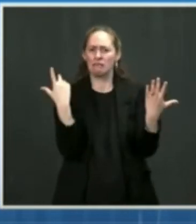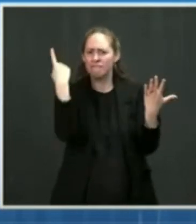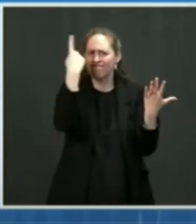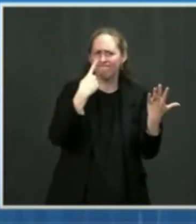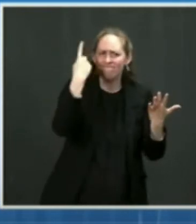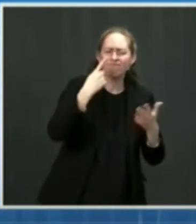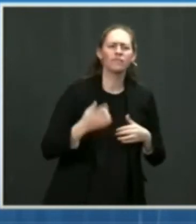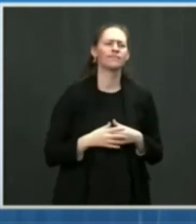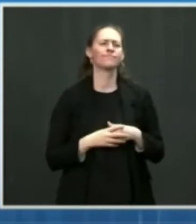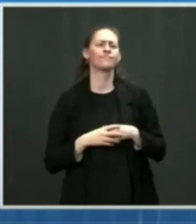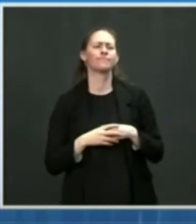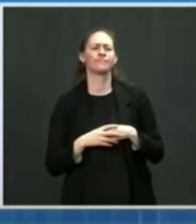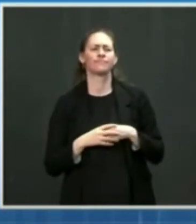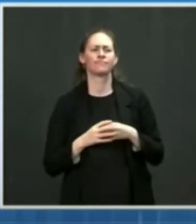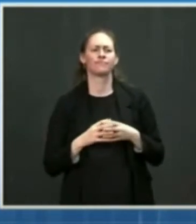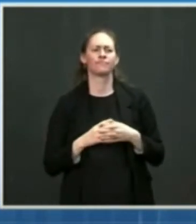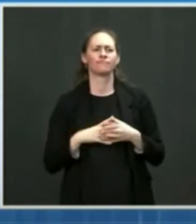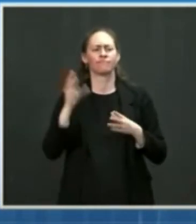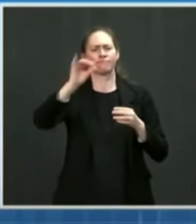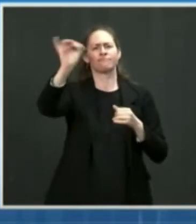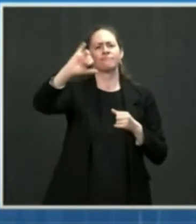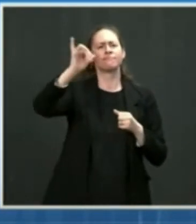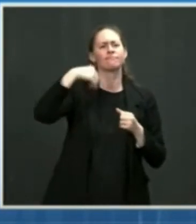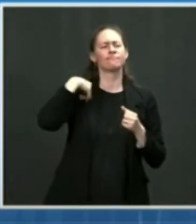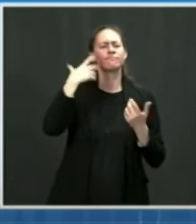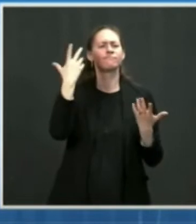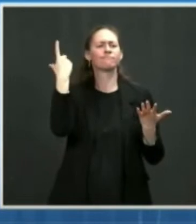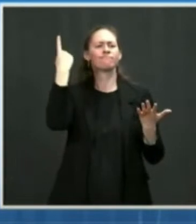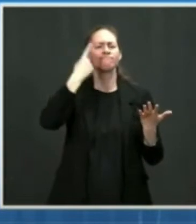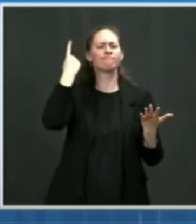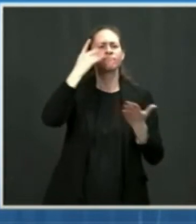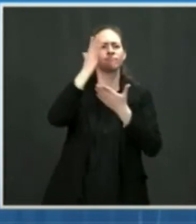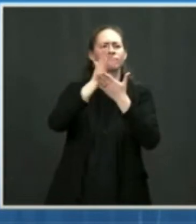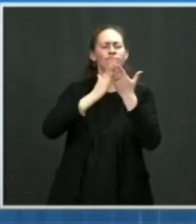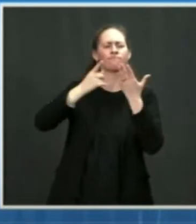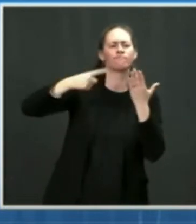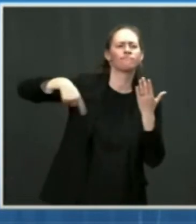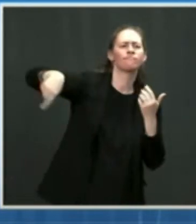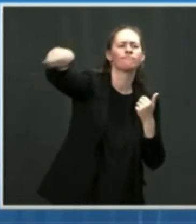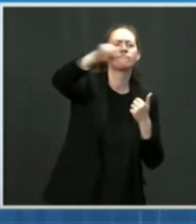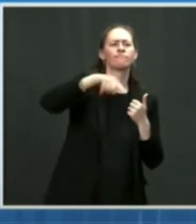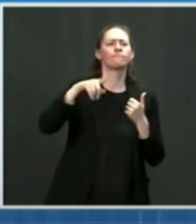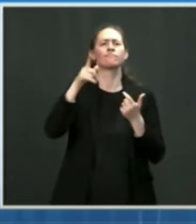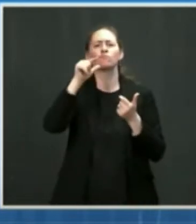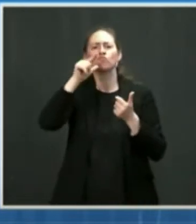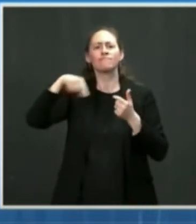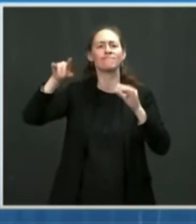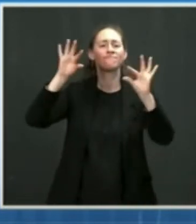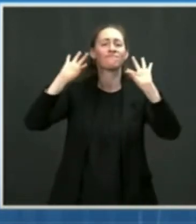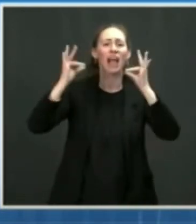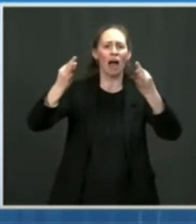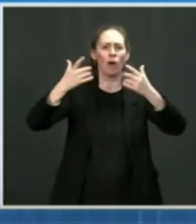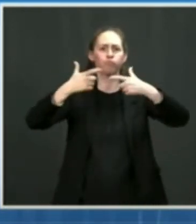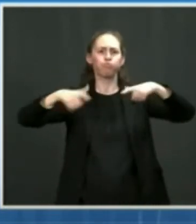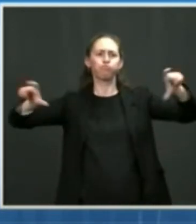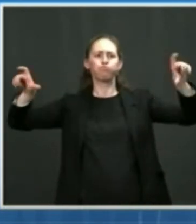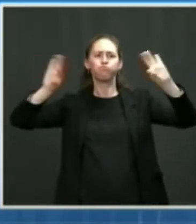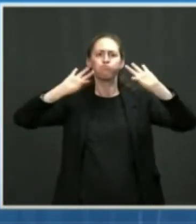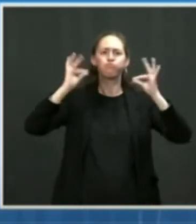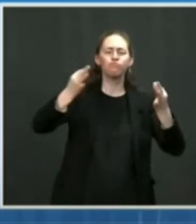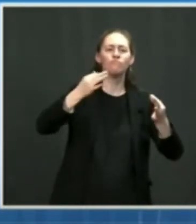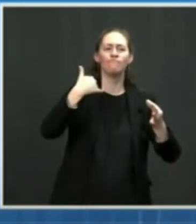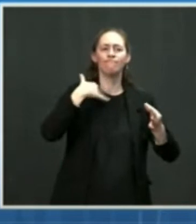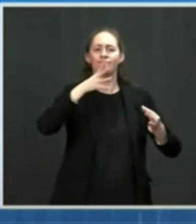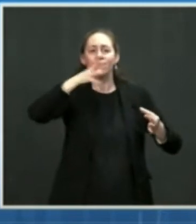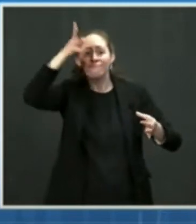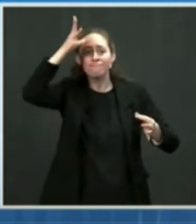homes, and this could maybe from Dr. Walenksy, for multi-generational homes where everyone has been vaccinated, should people be worried about having to go to